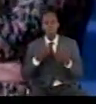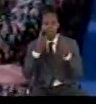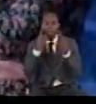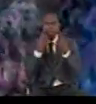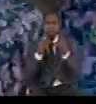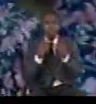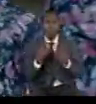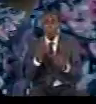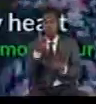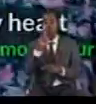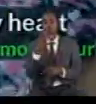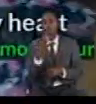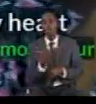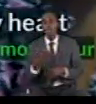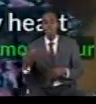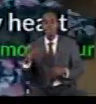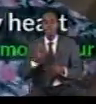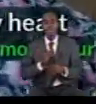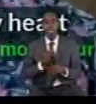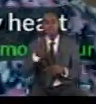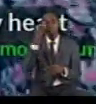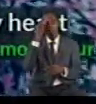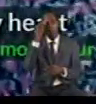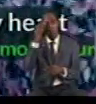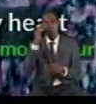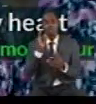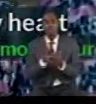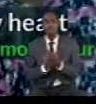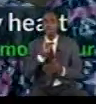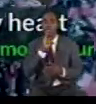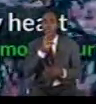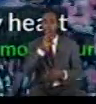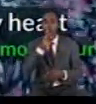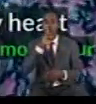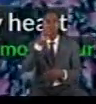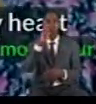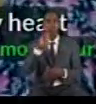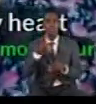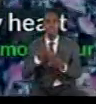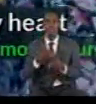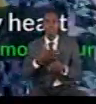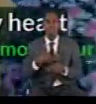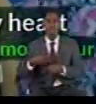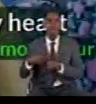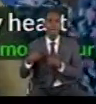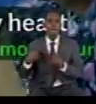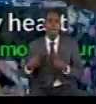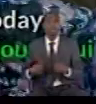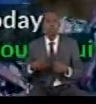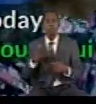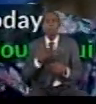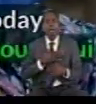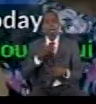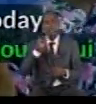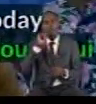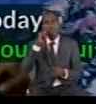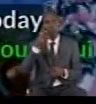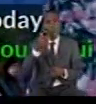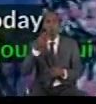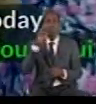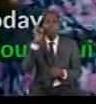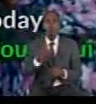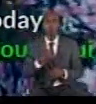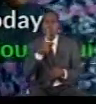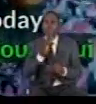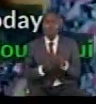One thing I know, one thing I know, that is definite in my heart. The Bible